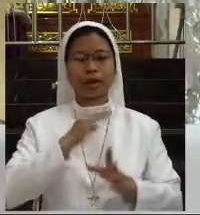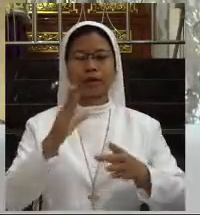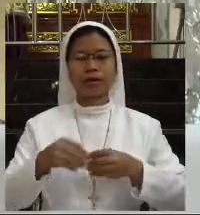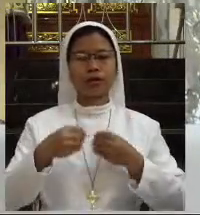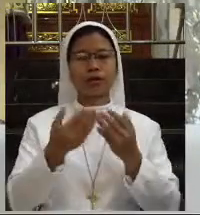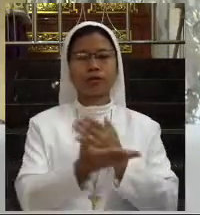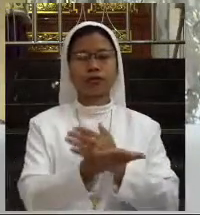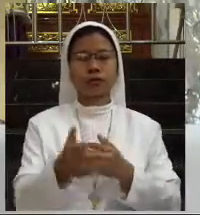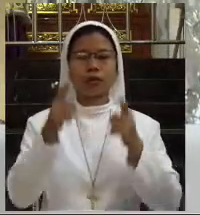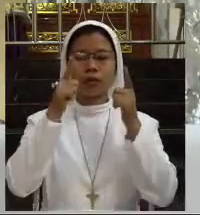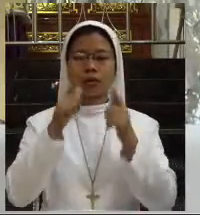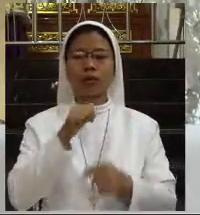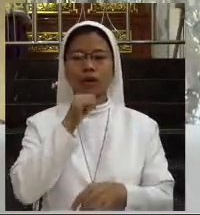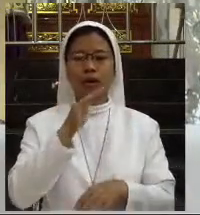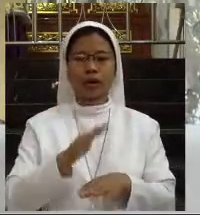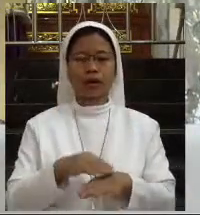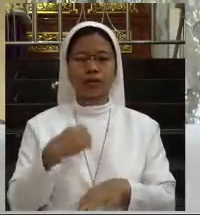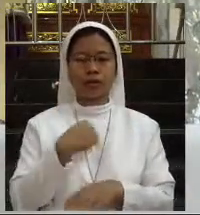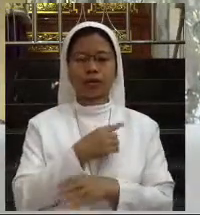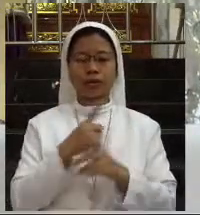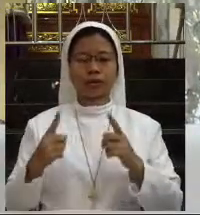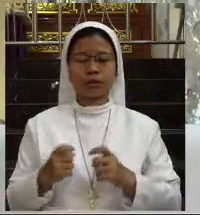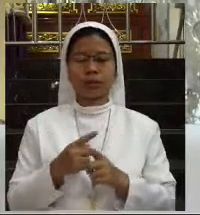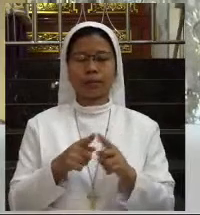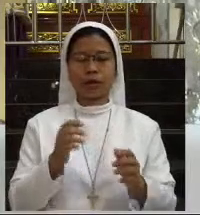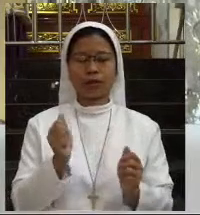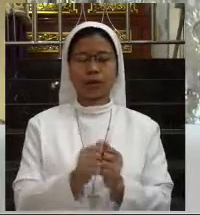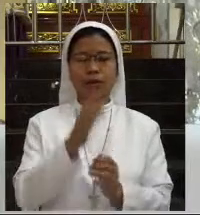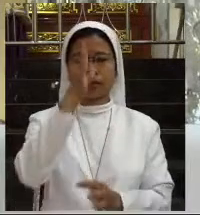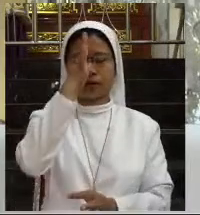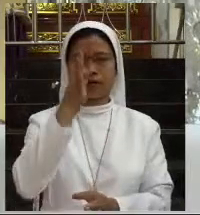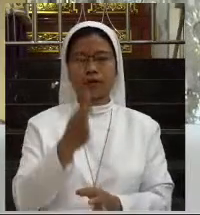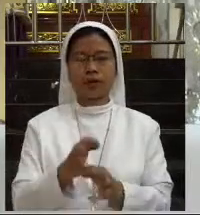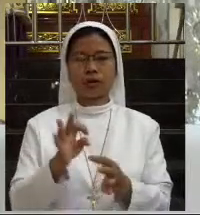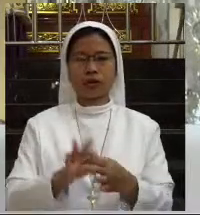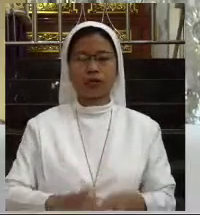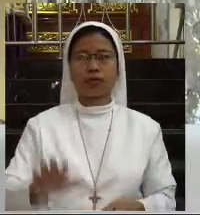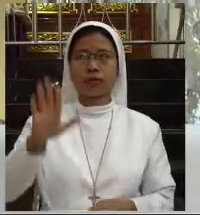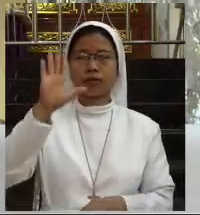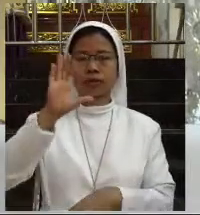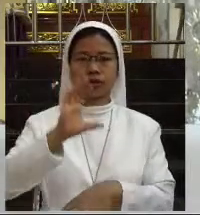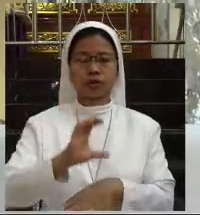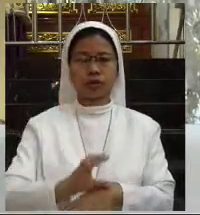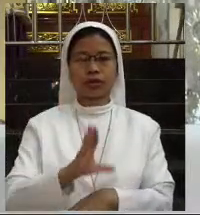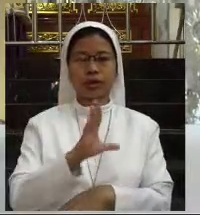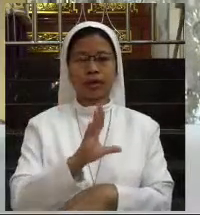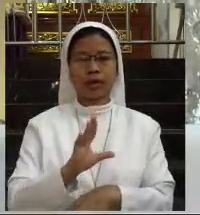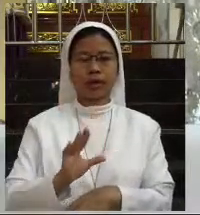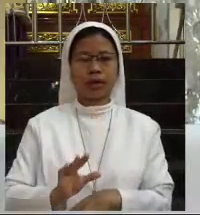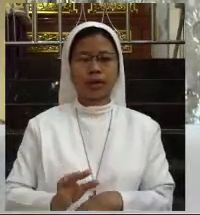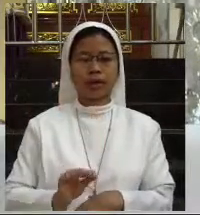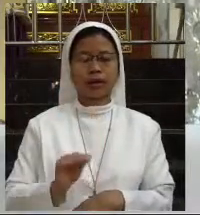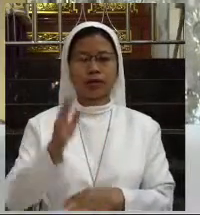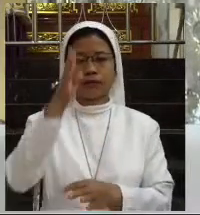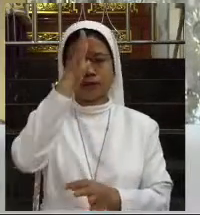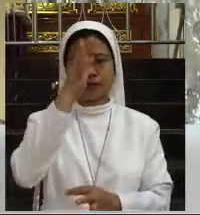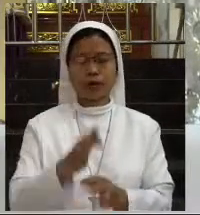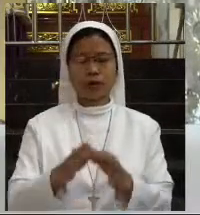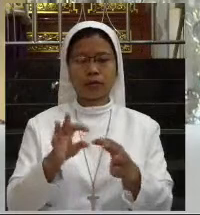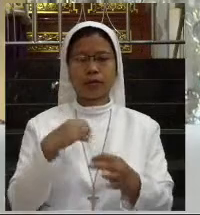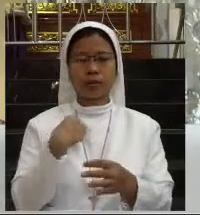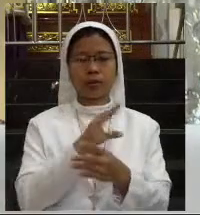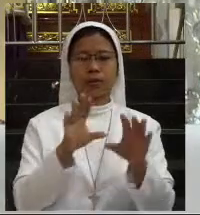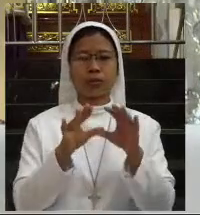peace I give you, look not on our sins, but on the faith of your church, on the faith of our